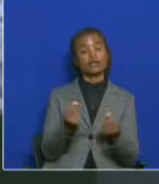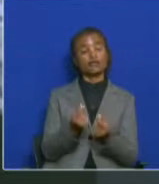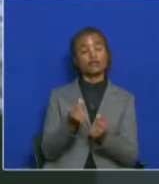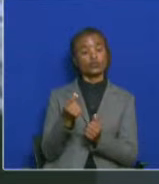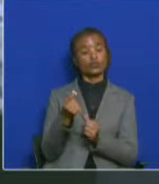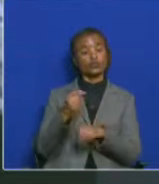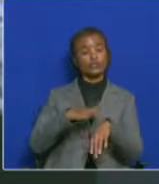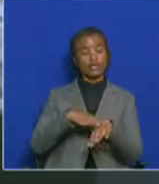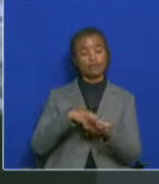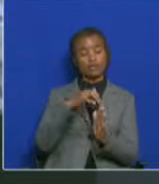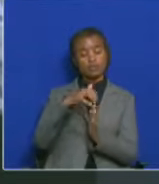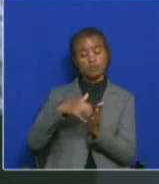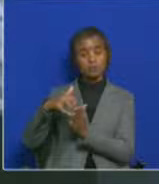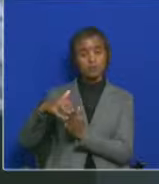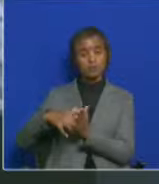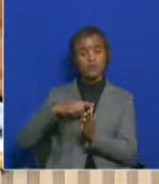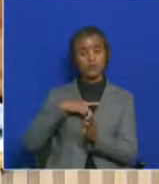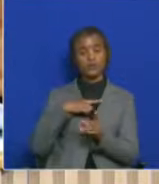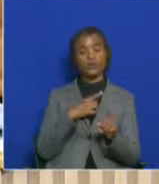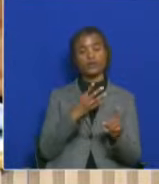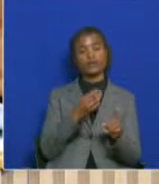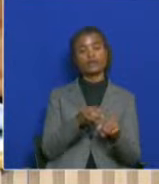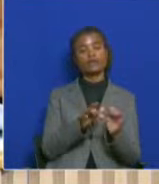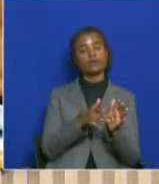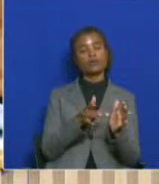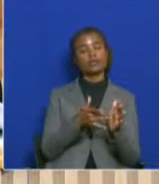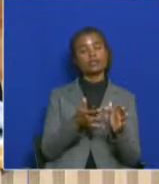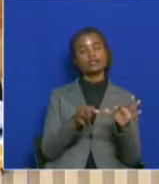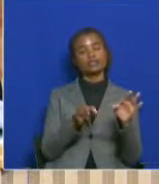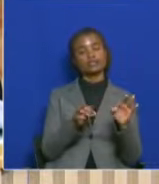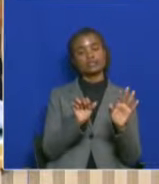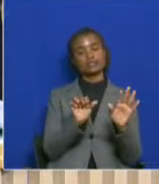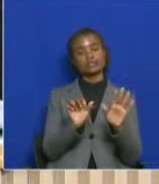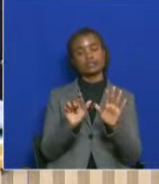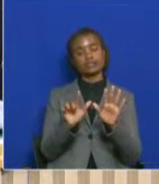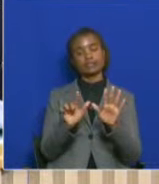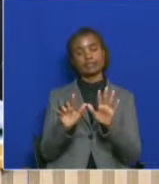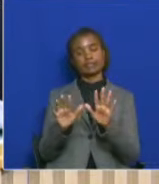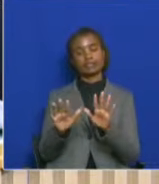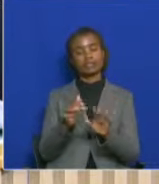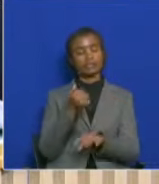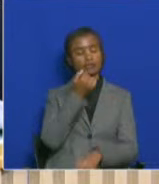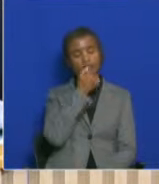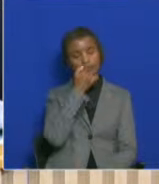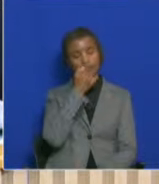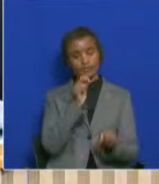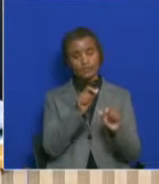page 679. My apologies for that, Commissioners.